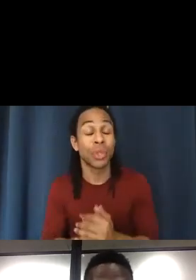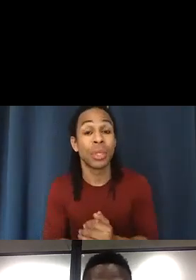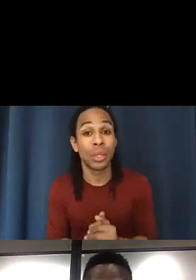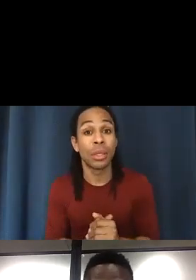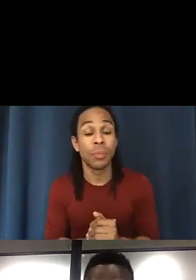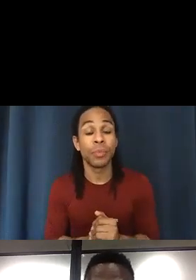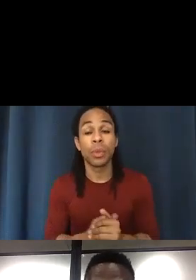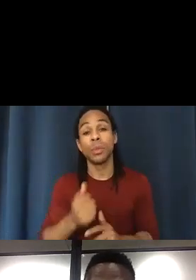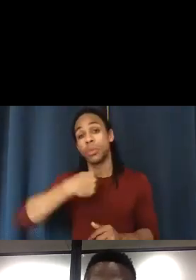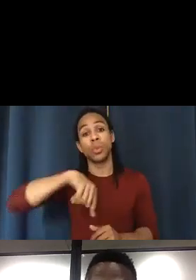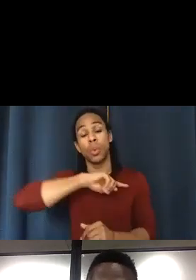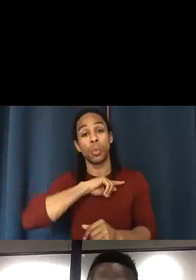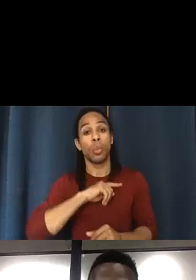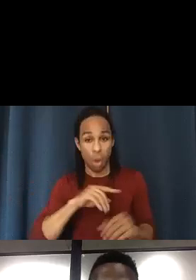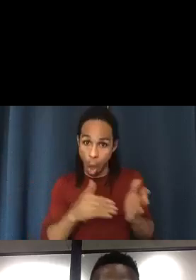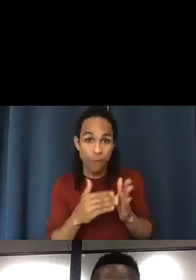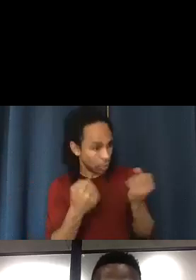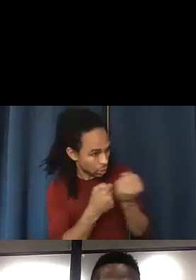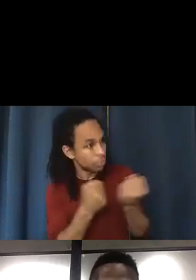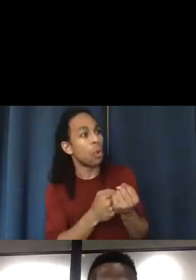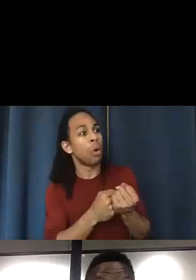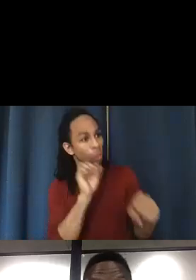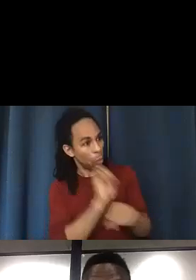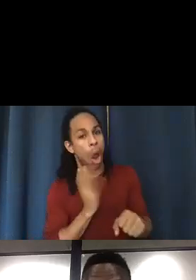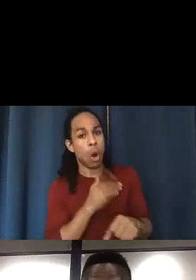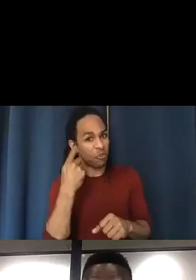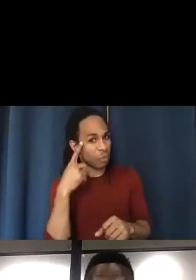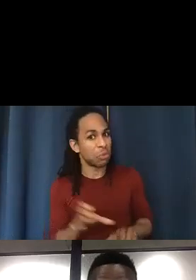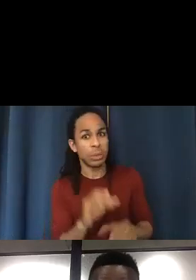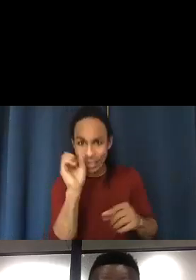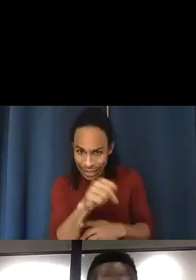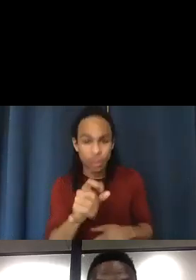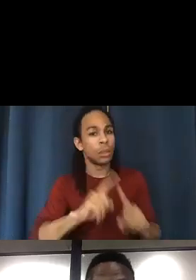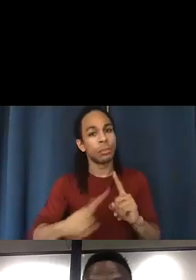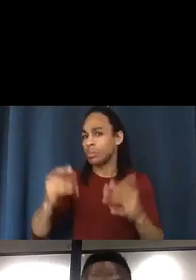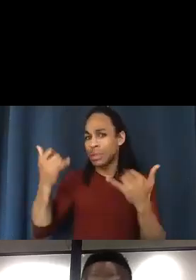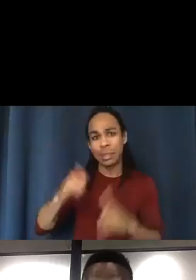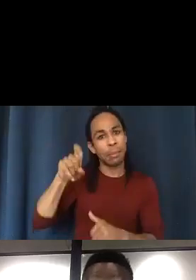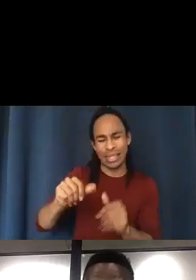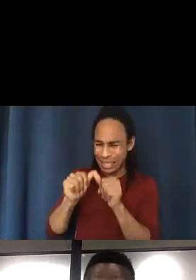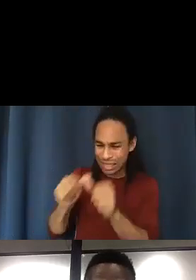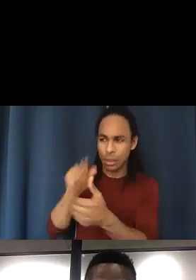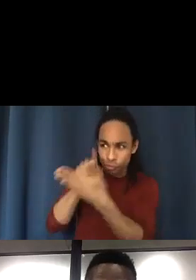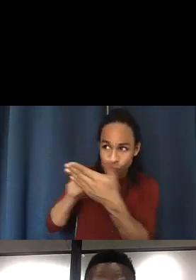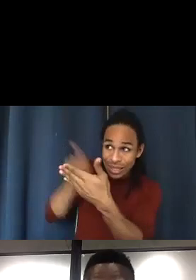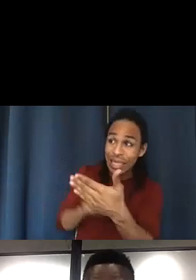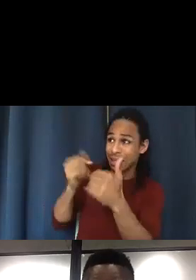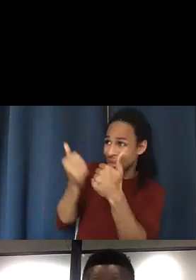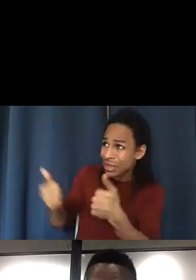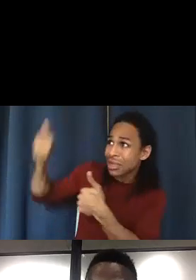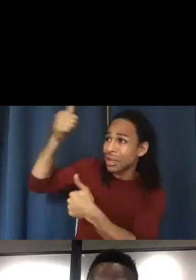work that government has done, that doesn't mean we shouldn't continue being critical while we're supporting government in